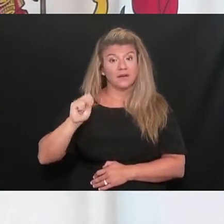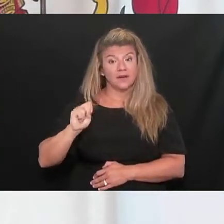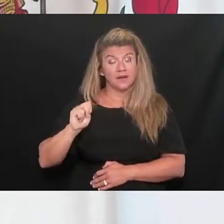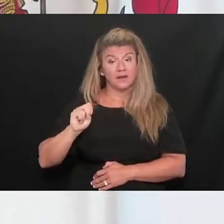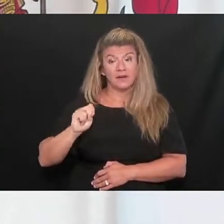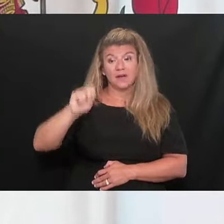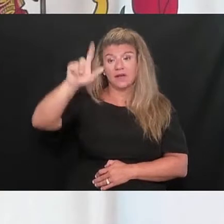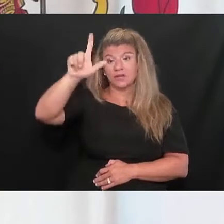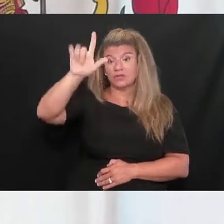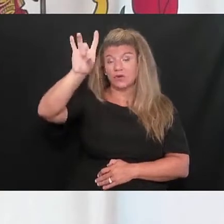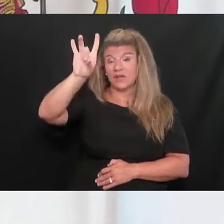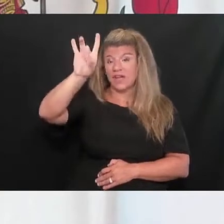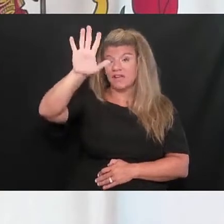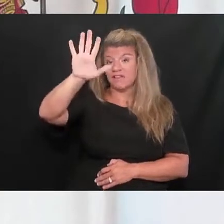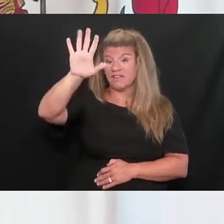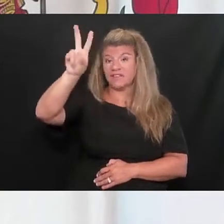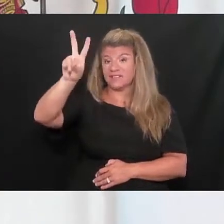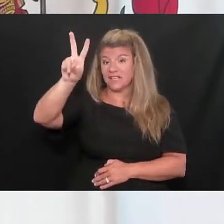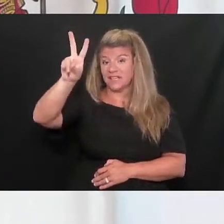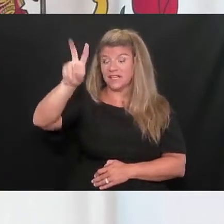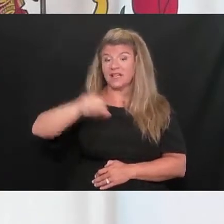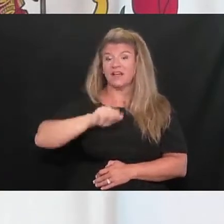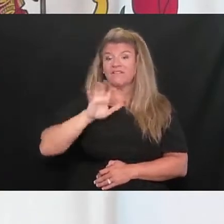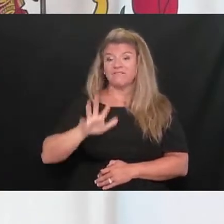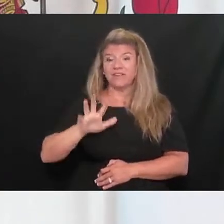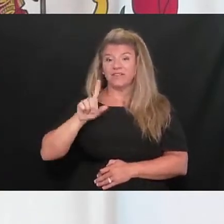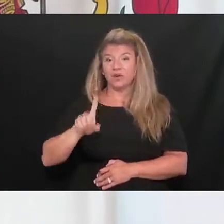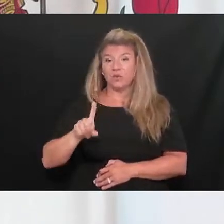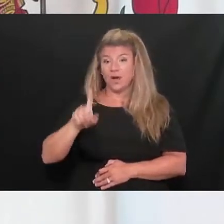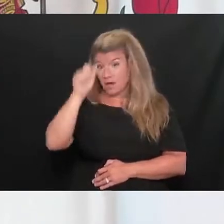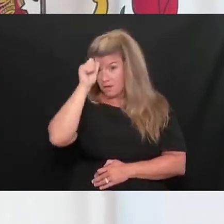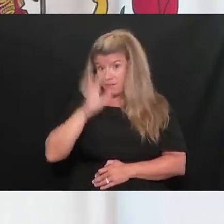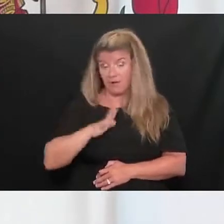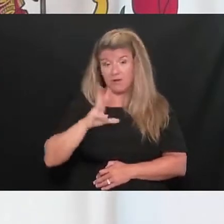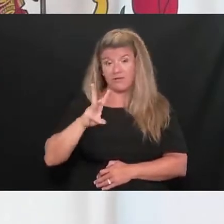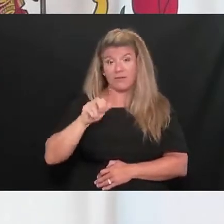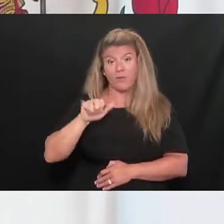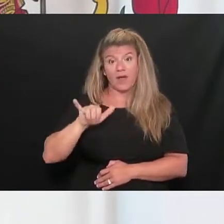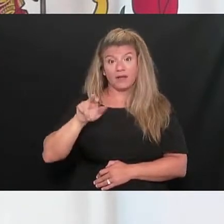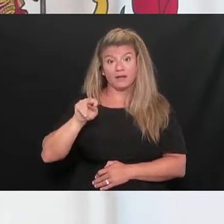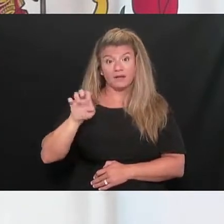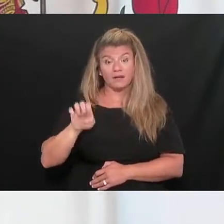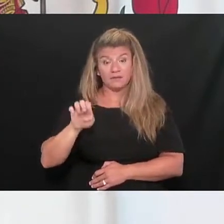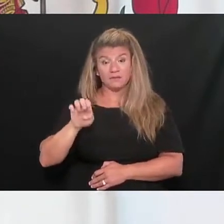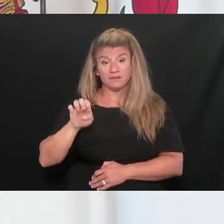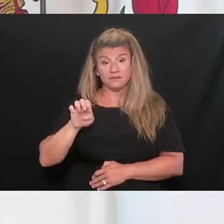Our 2,852nd death is a 51-year-old male from Wayne County.